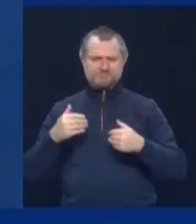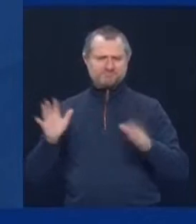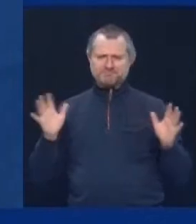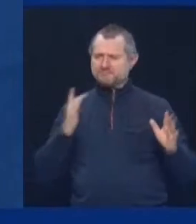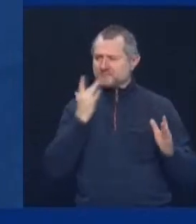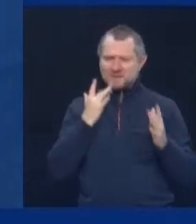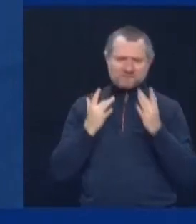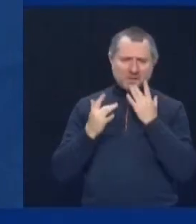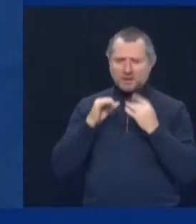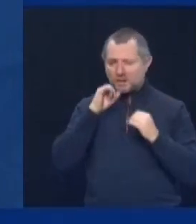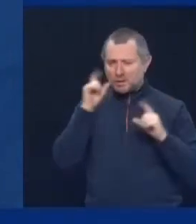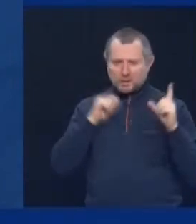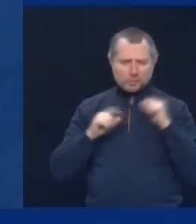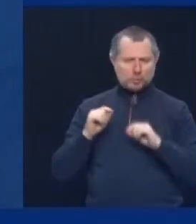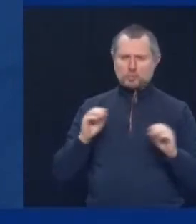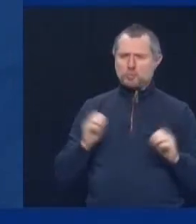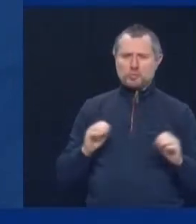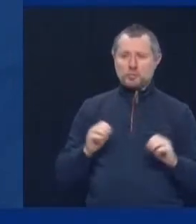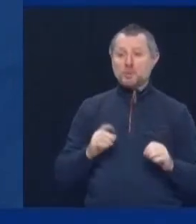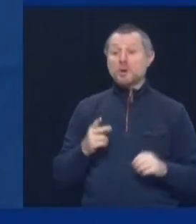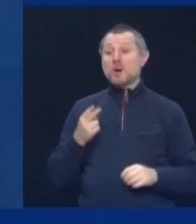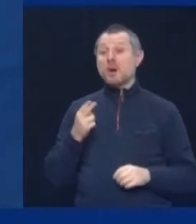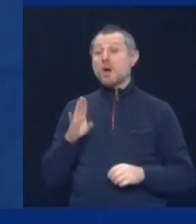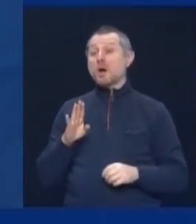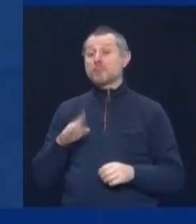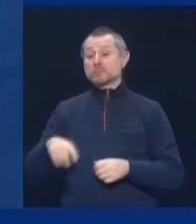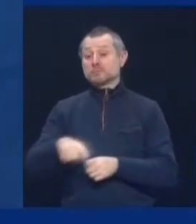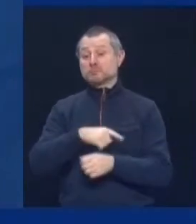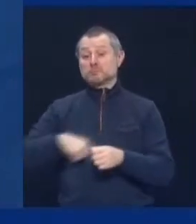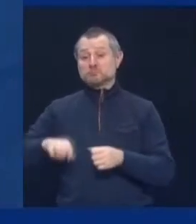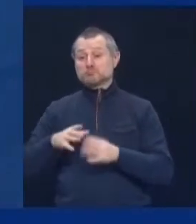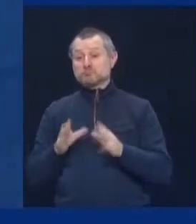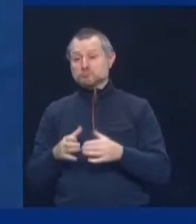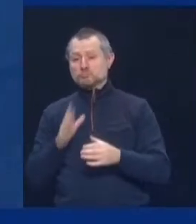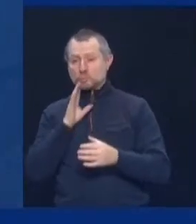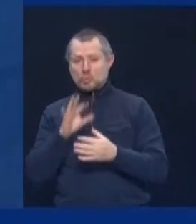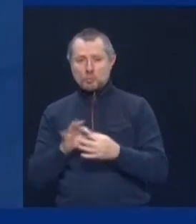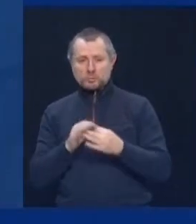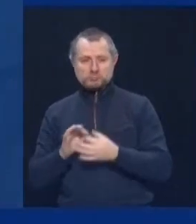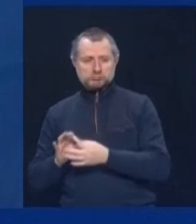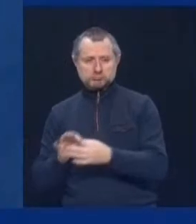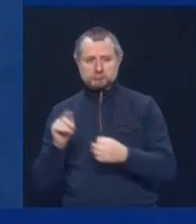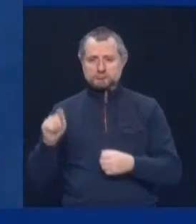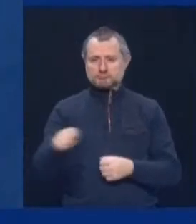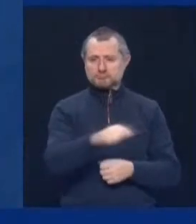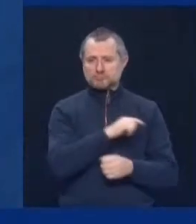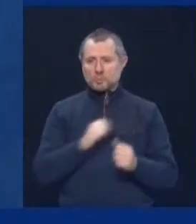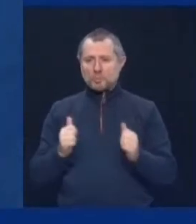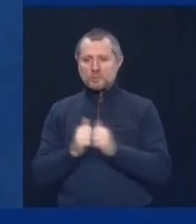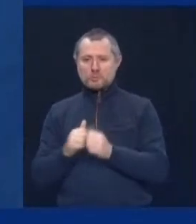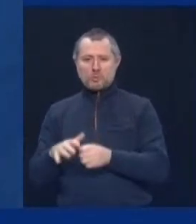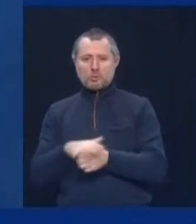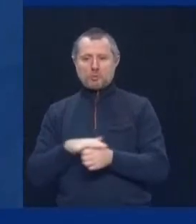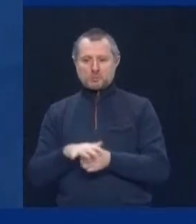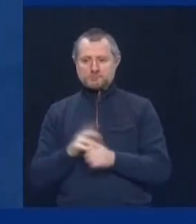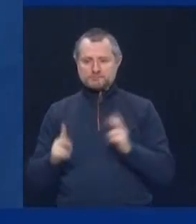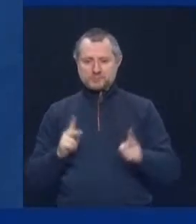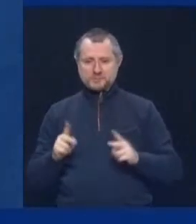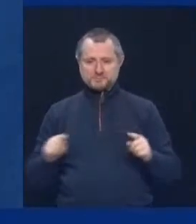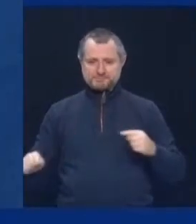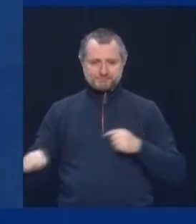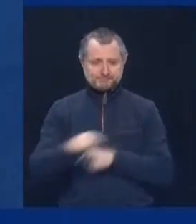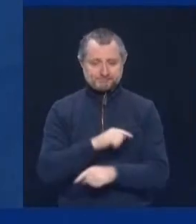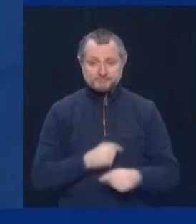These hub coordinators will all coordinate with the local stakeholders. They will work with the